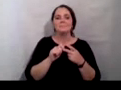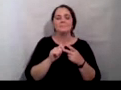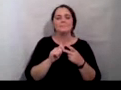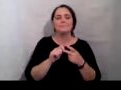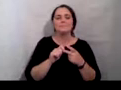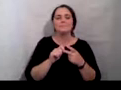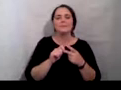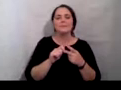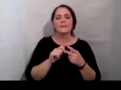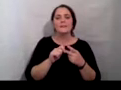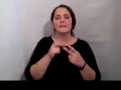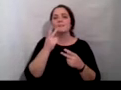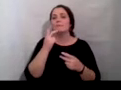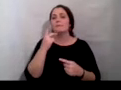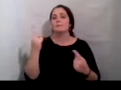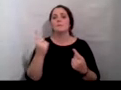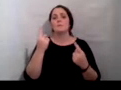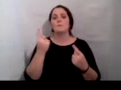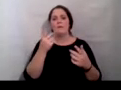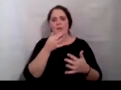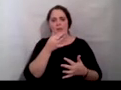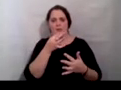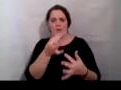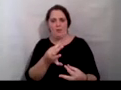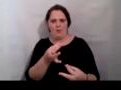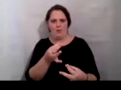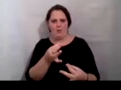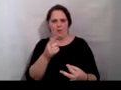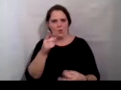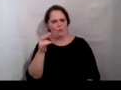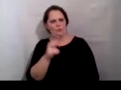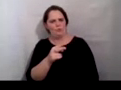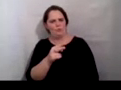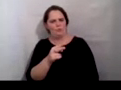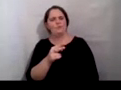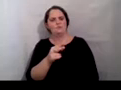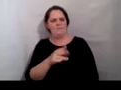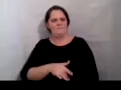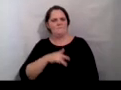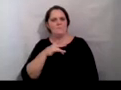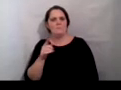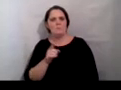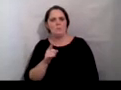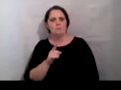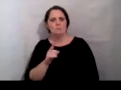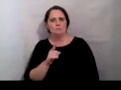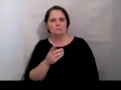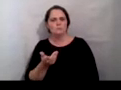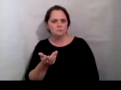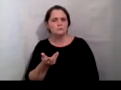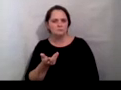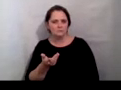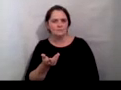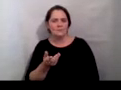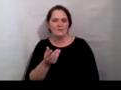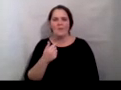yes. So the second poll, if asked how this painting makes you feel, what best describes